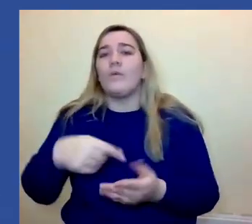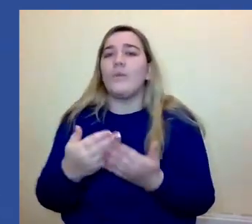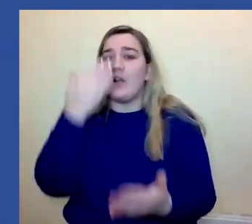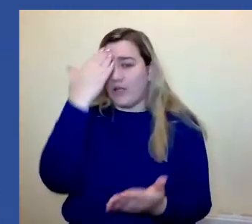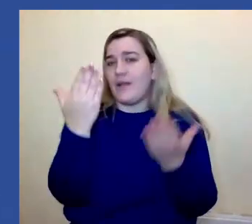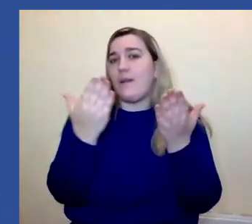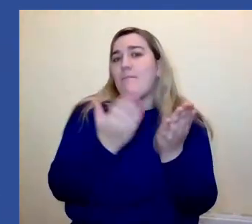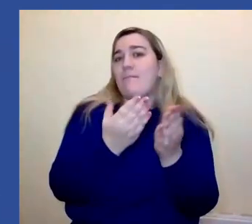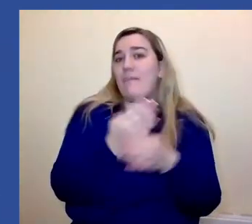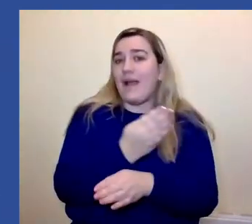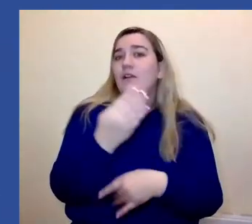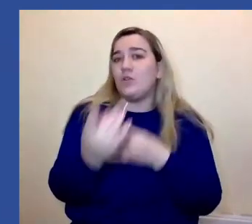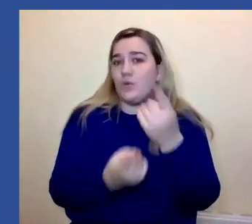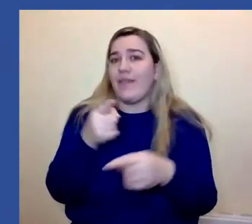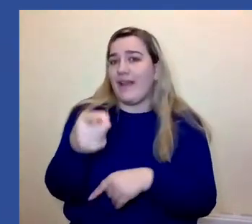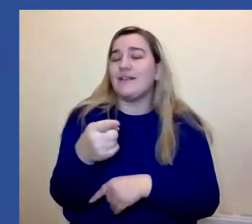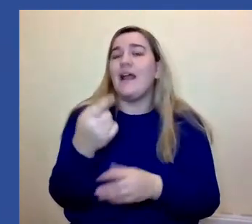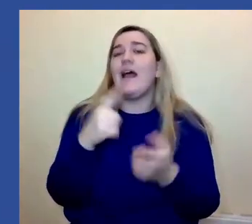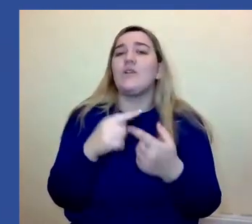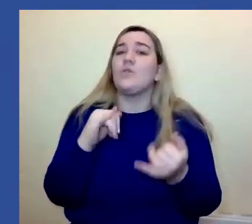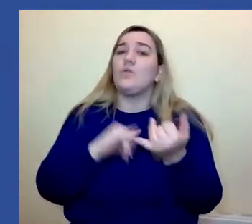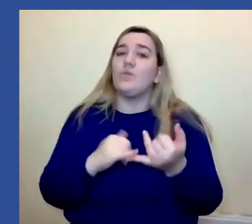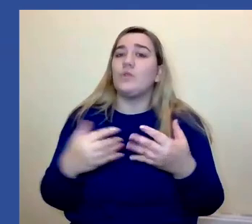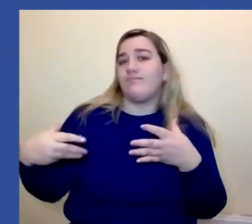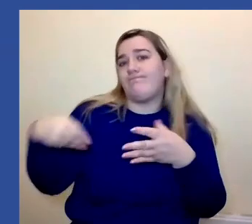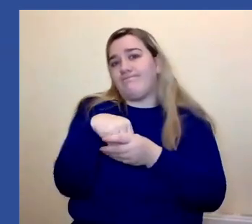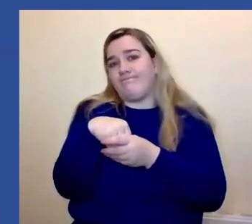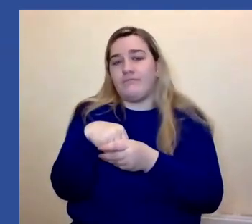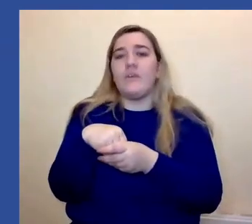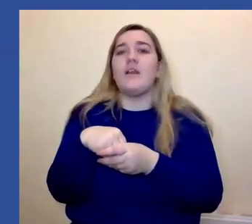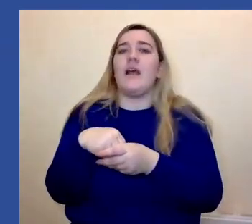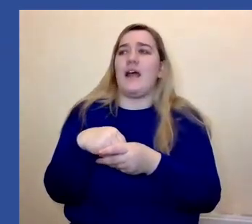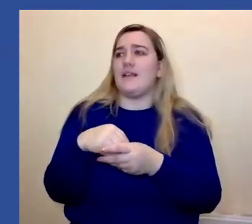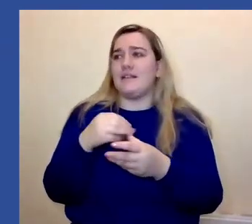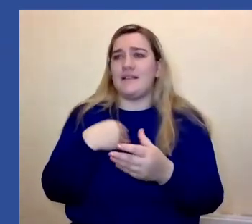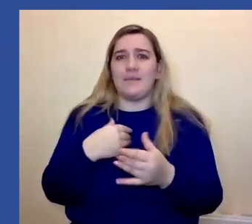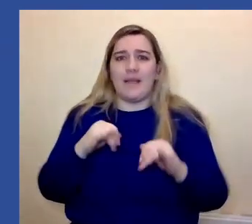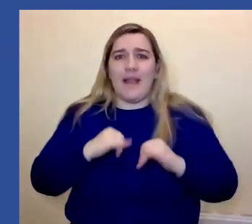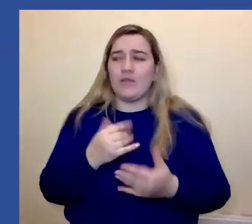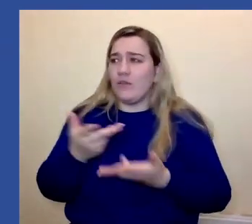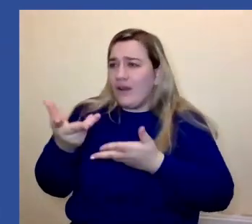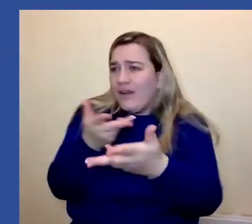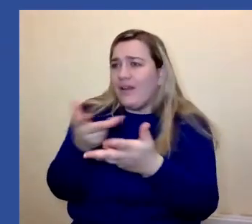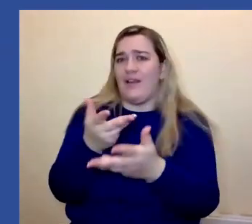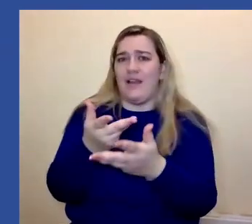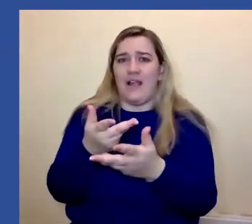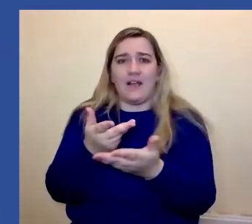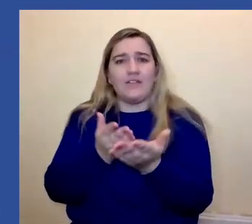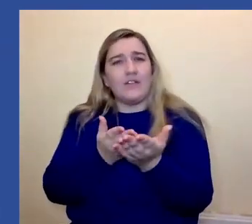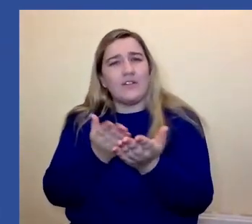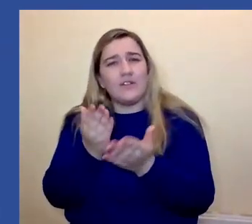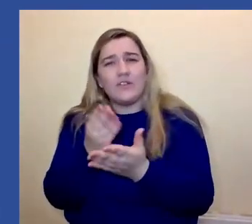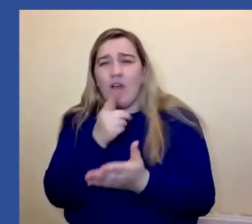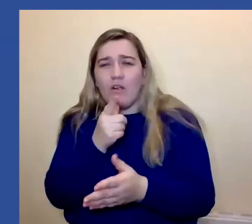that, and who we had around us as sounding boards, support, and listeners. So let's not pathologise